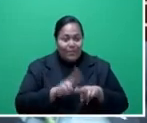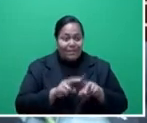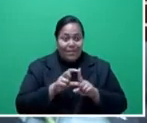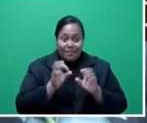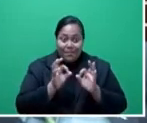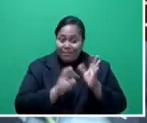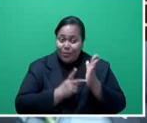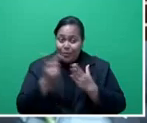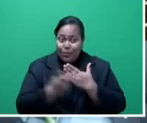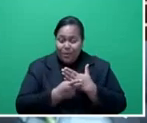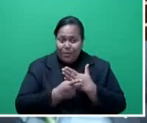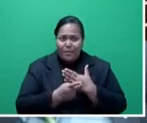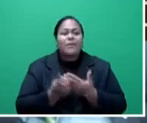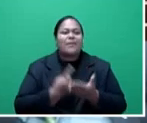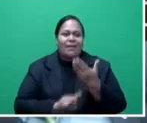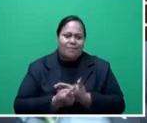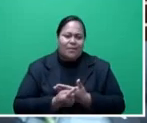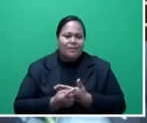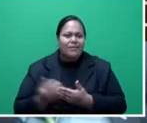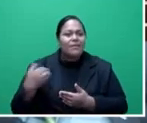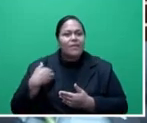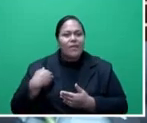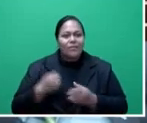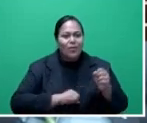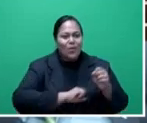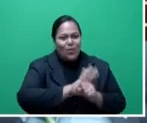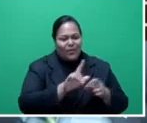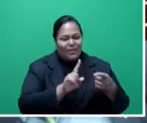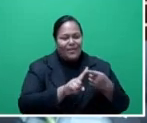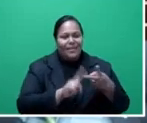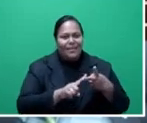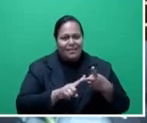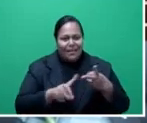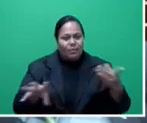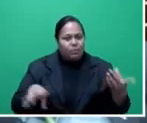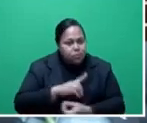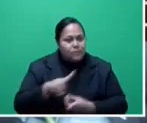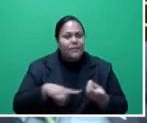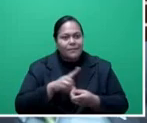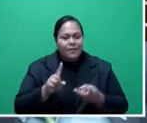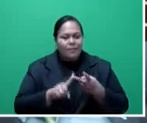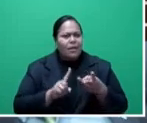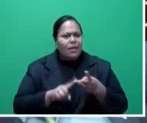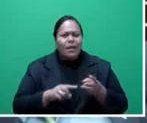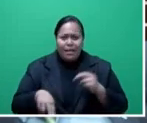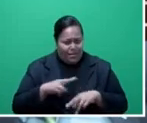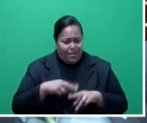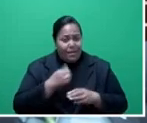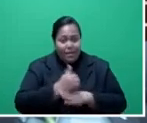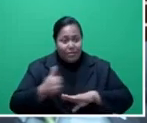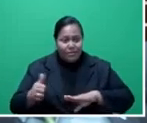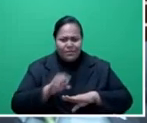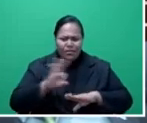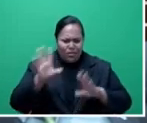were adversely affected by natural disaster and the COVID-19 pandemic. And the Fiji First government was not oblivious to this, sir. And this